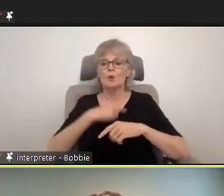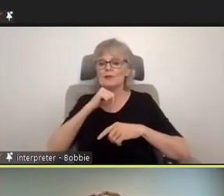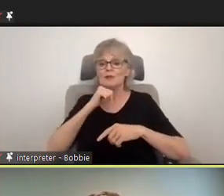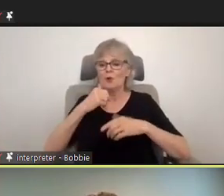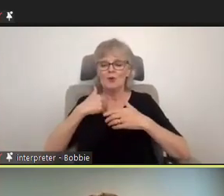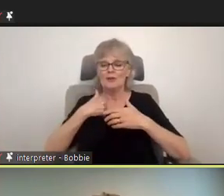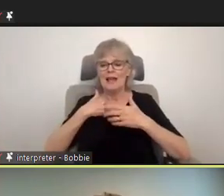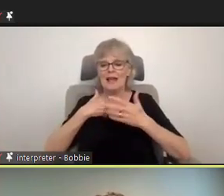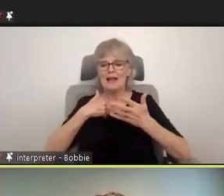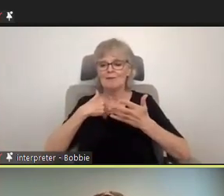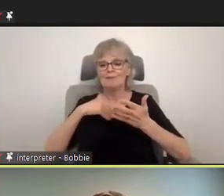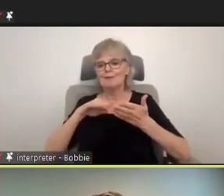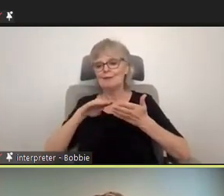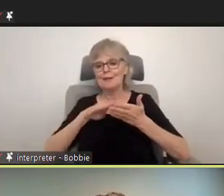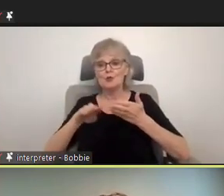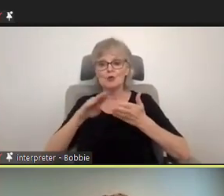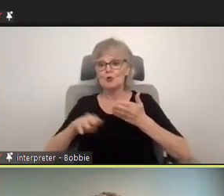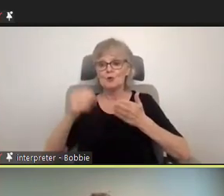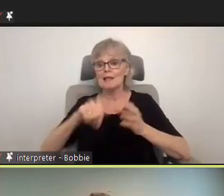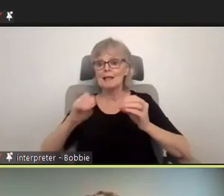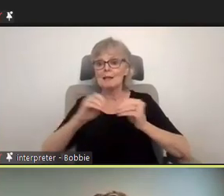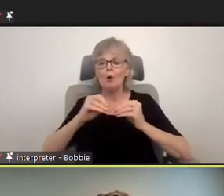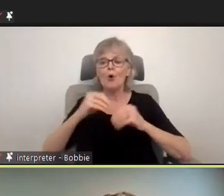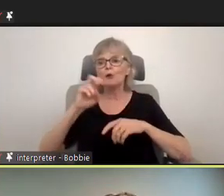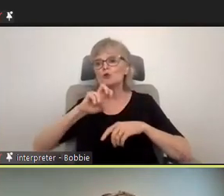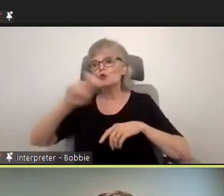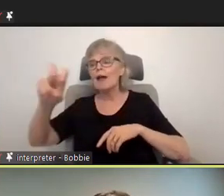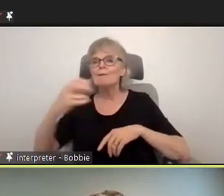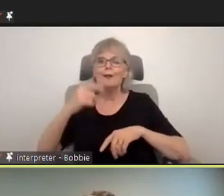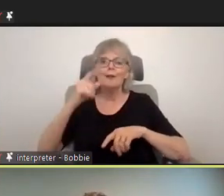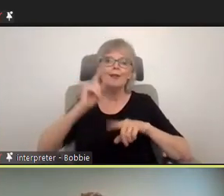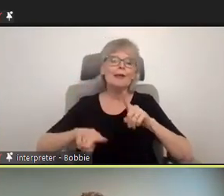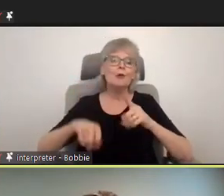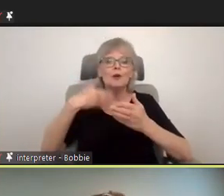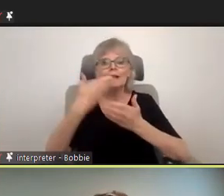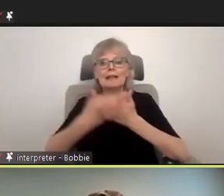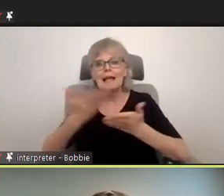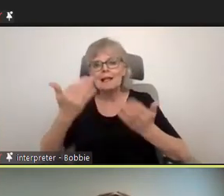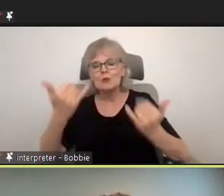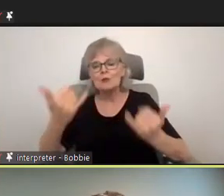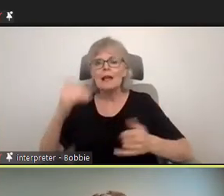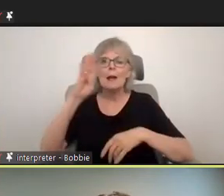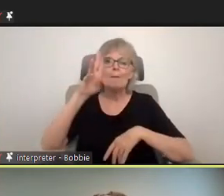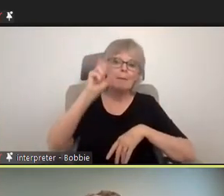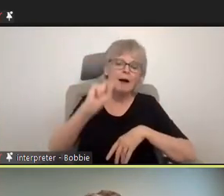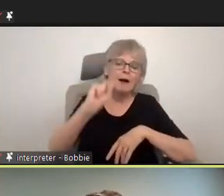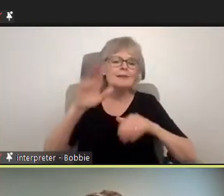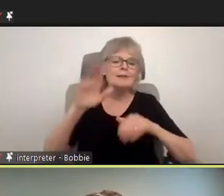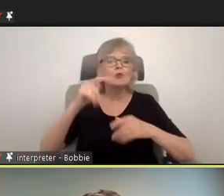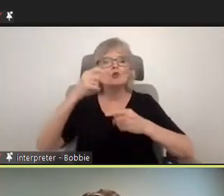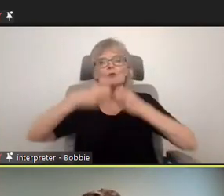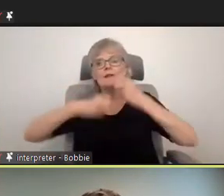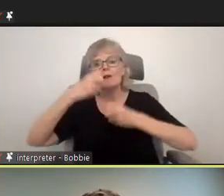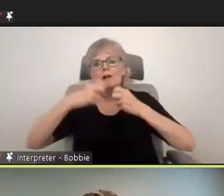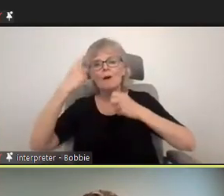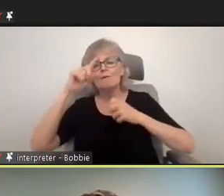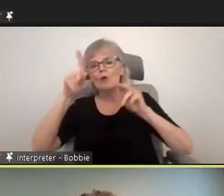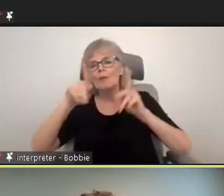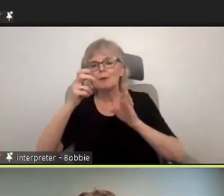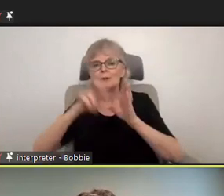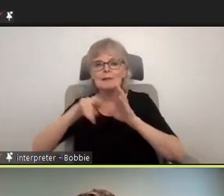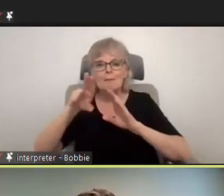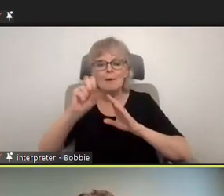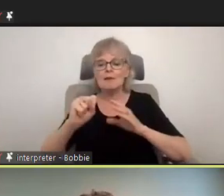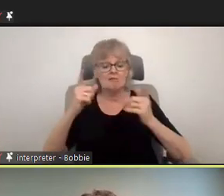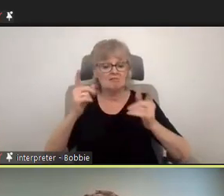excuse about travel and, well, that person just couldn't get here today. Oh, well, the bus, it's too complicated for that person to get here. It's